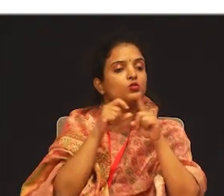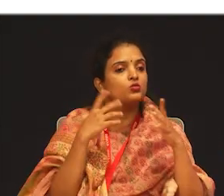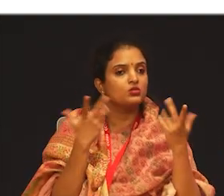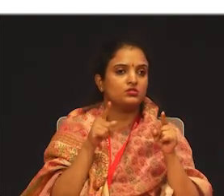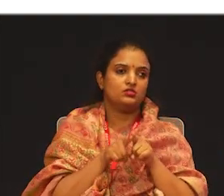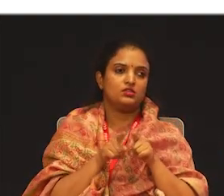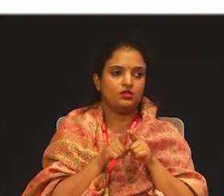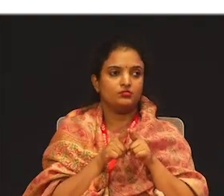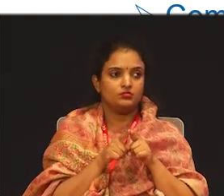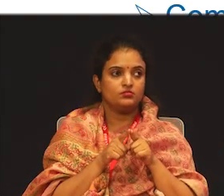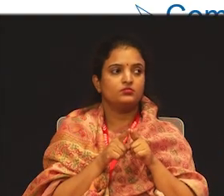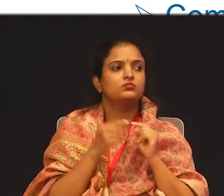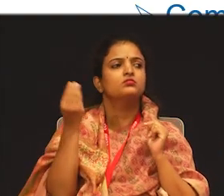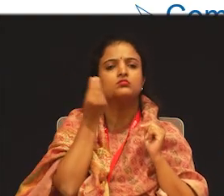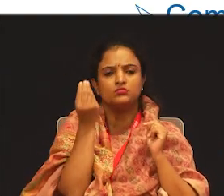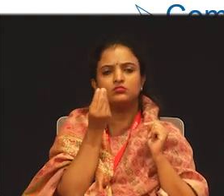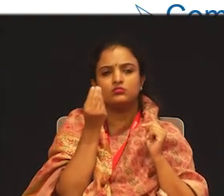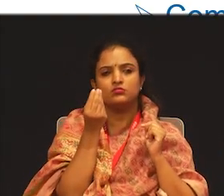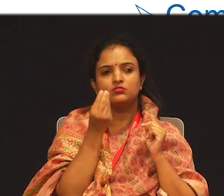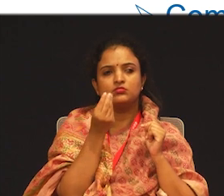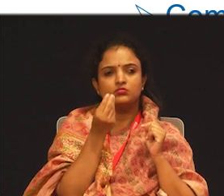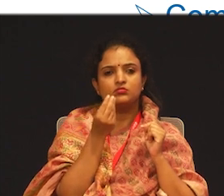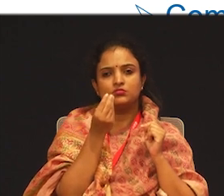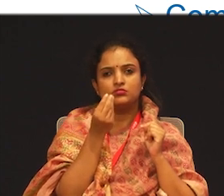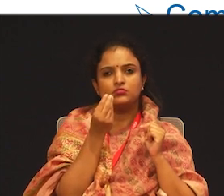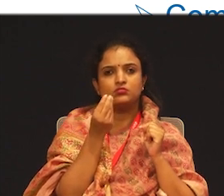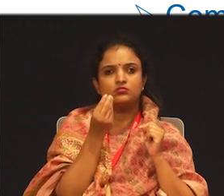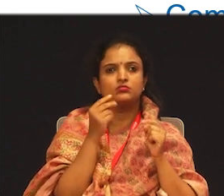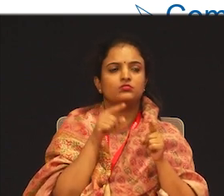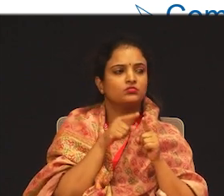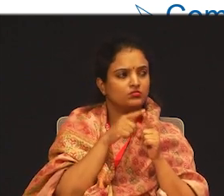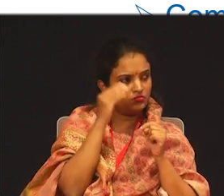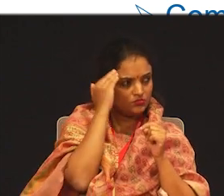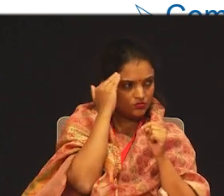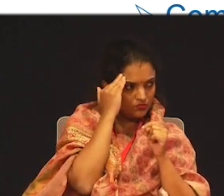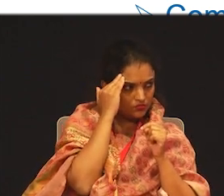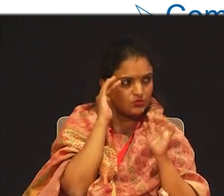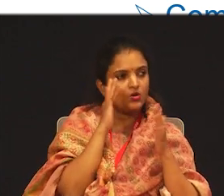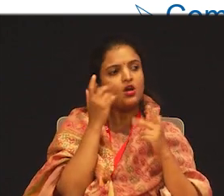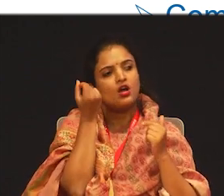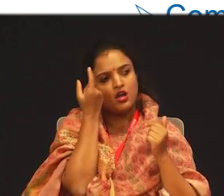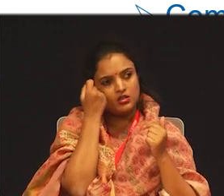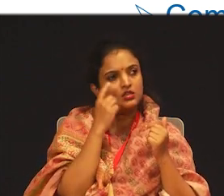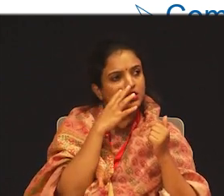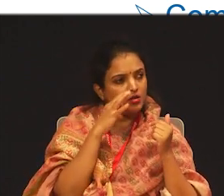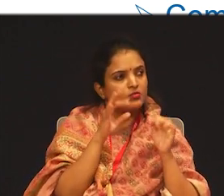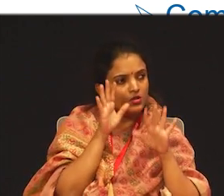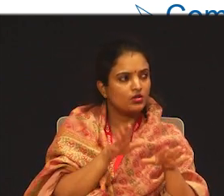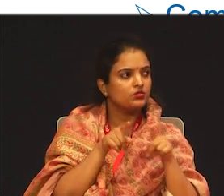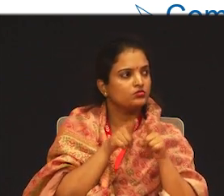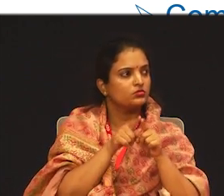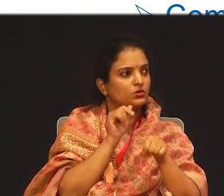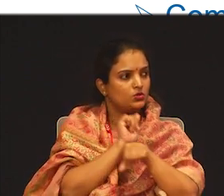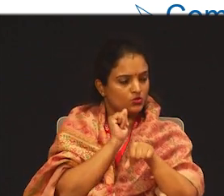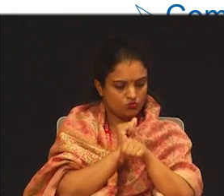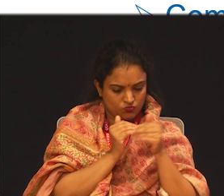Let's see some terms which we all need to know and understand since we are working